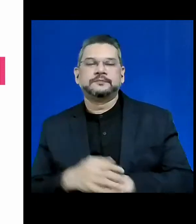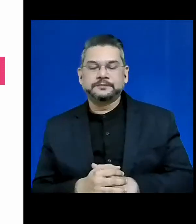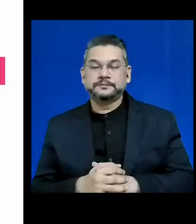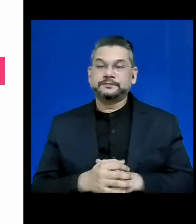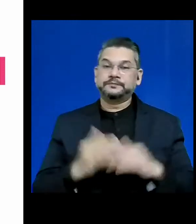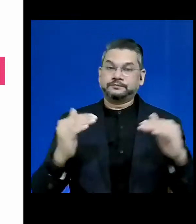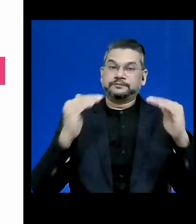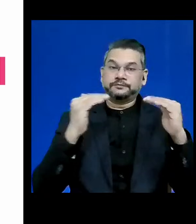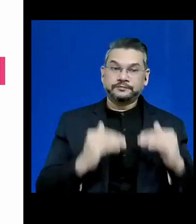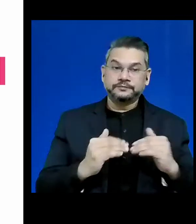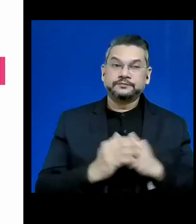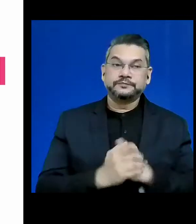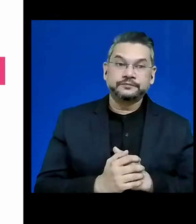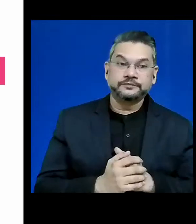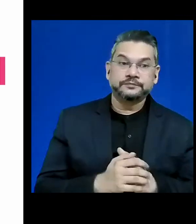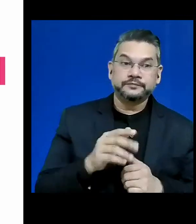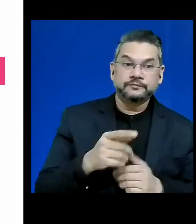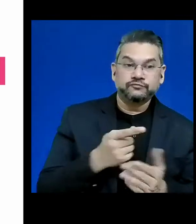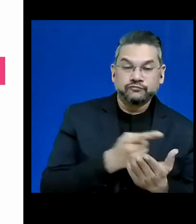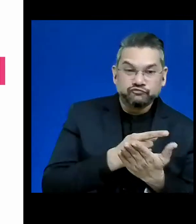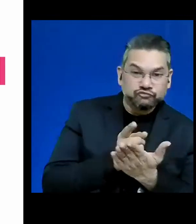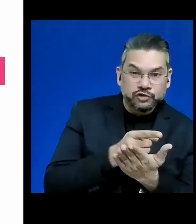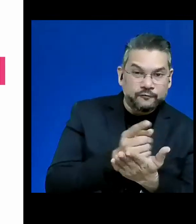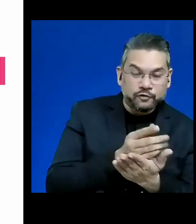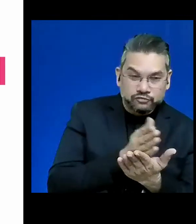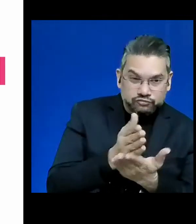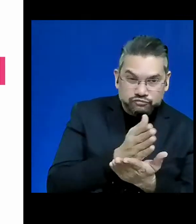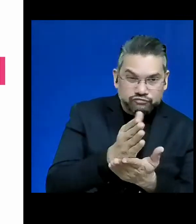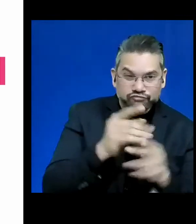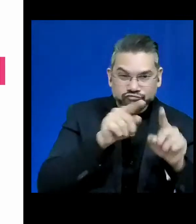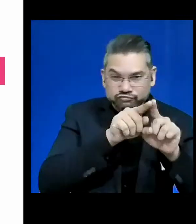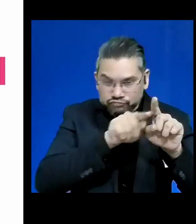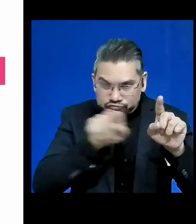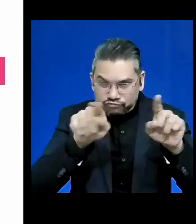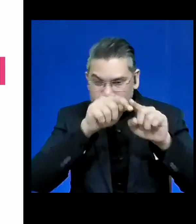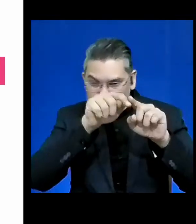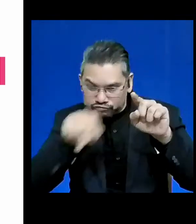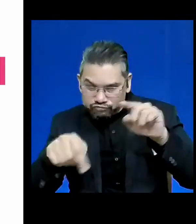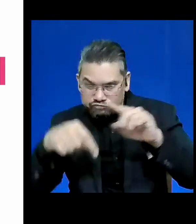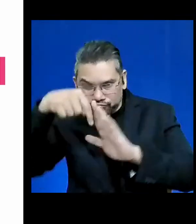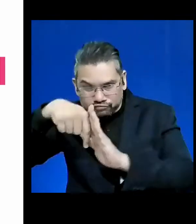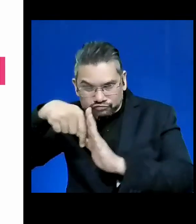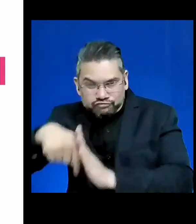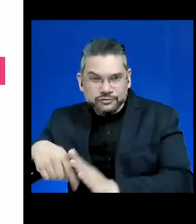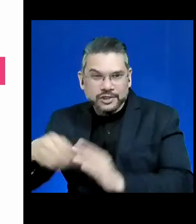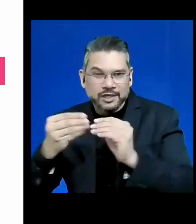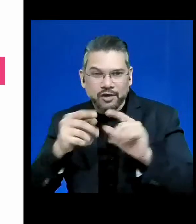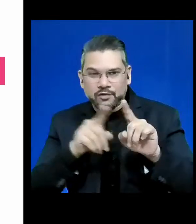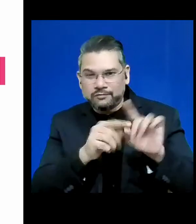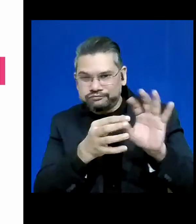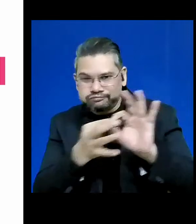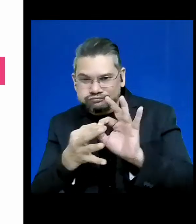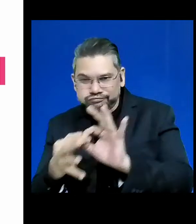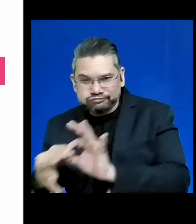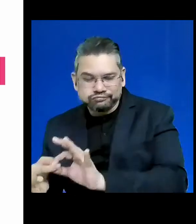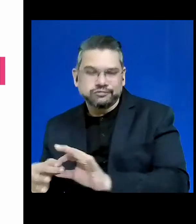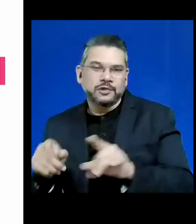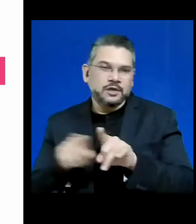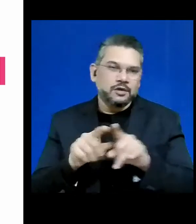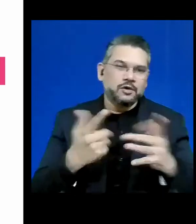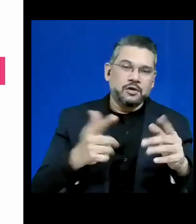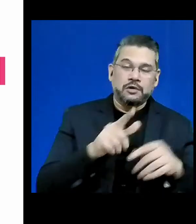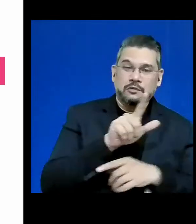Navigation provides a semantic container for navigation elements, which are often links, or sometimes they're